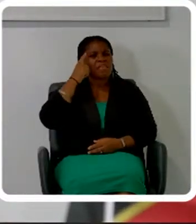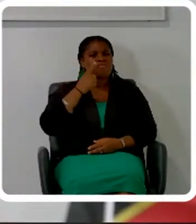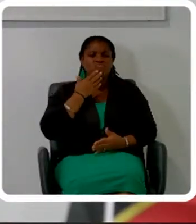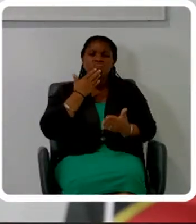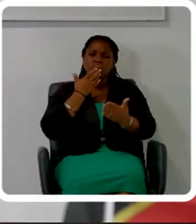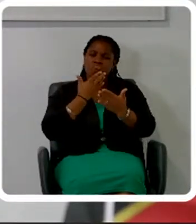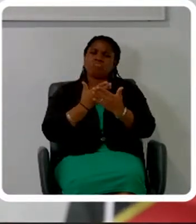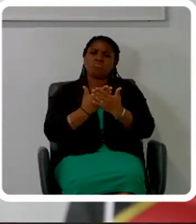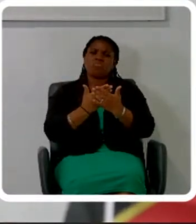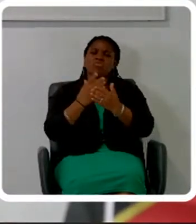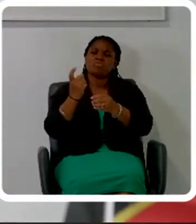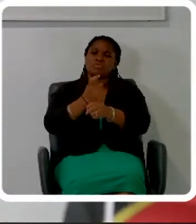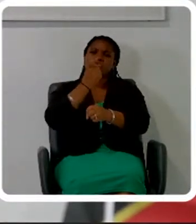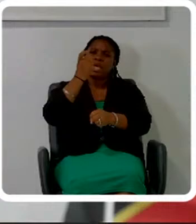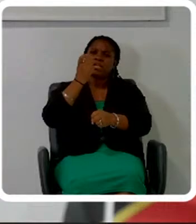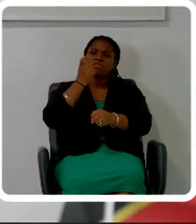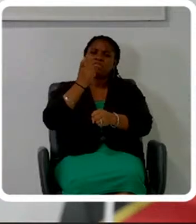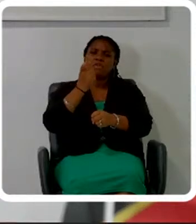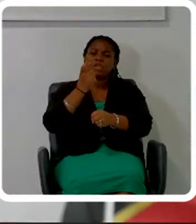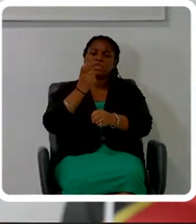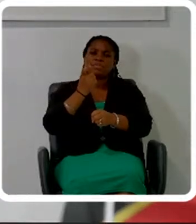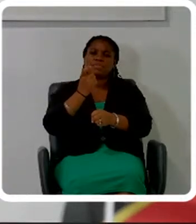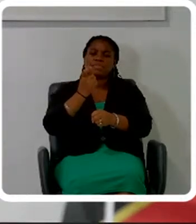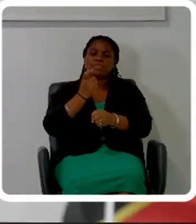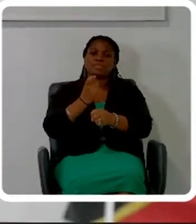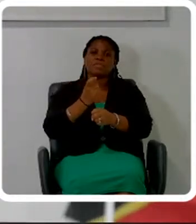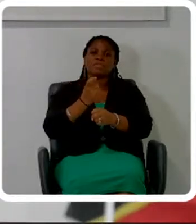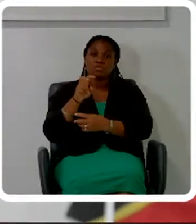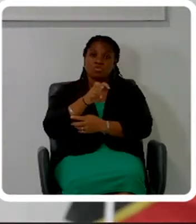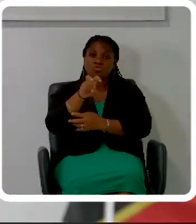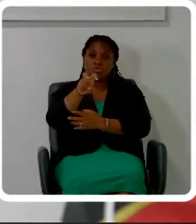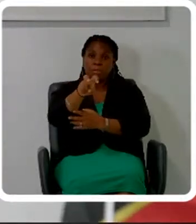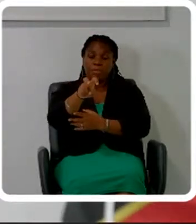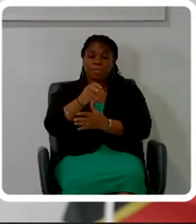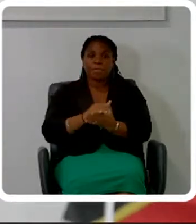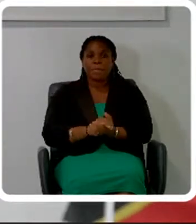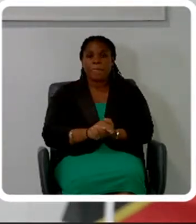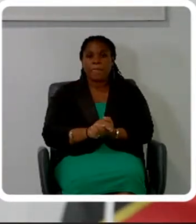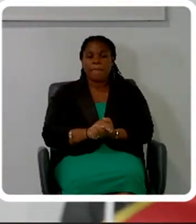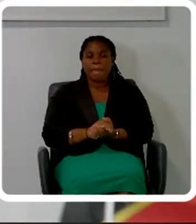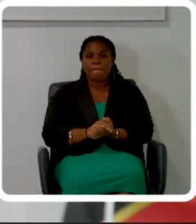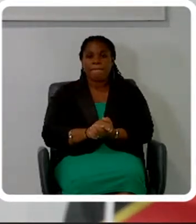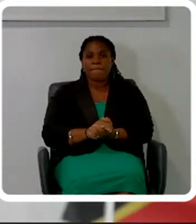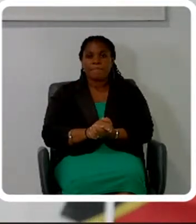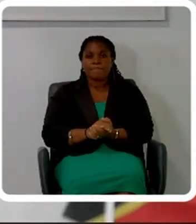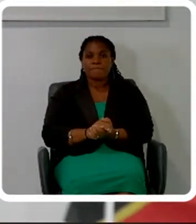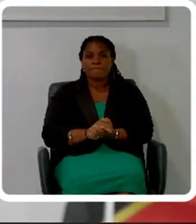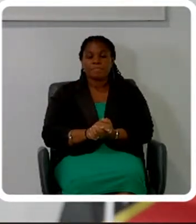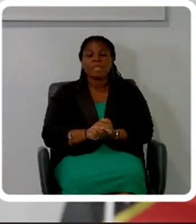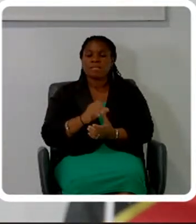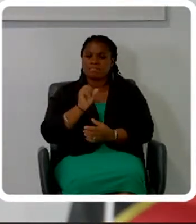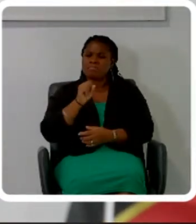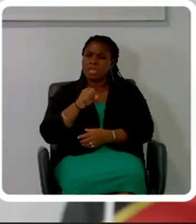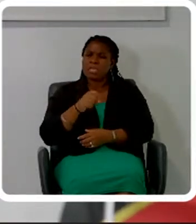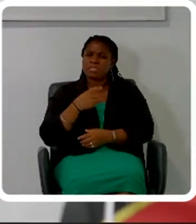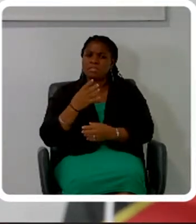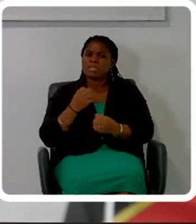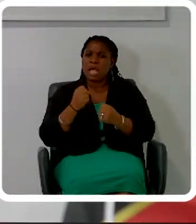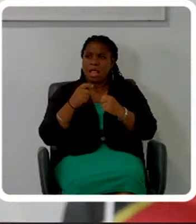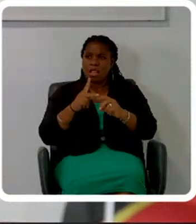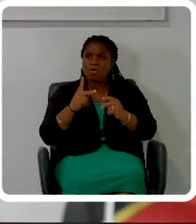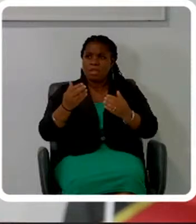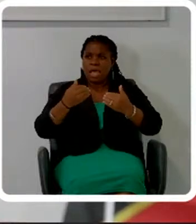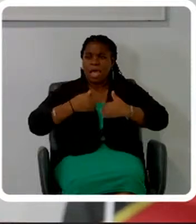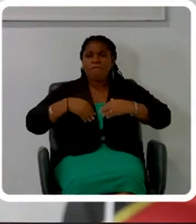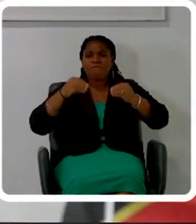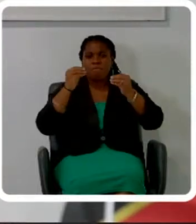successful trip, and a trip that, of course, has opened up a number of opportunities. So to quickly